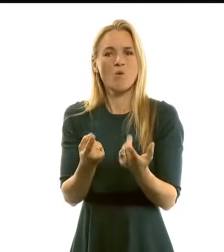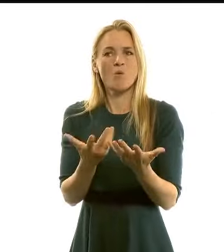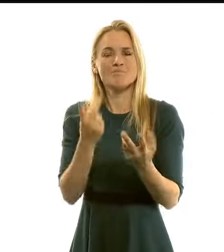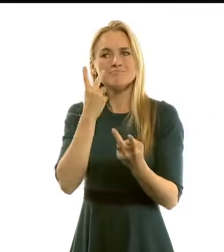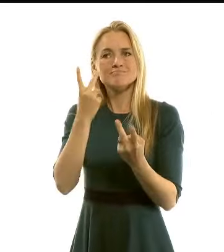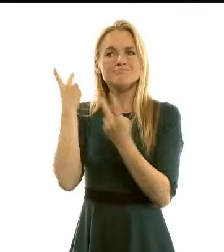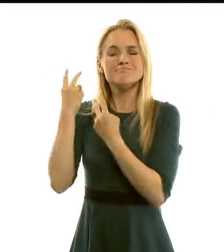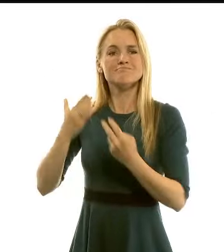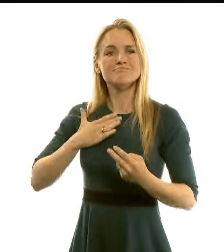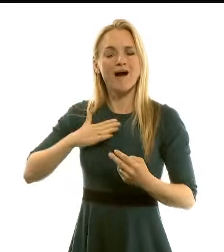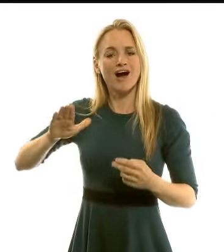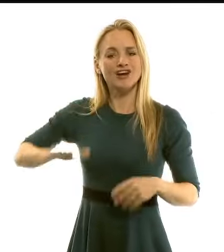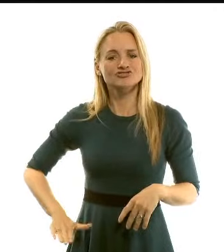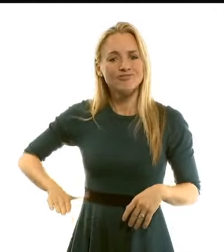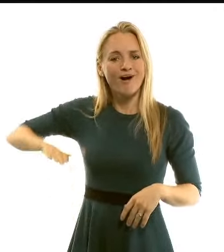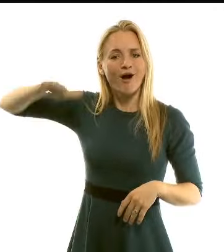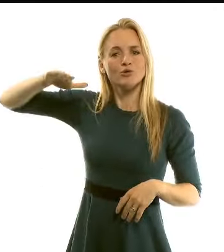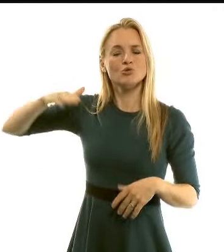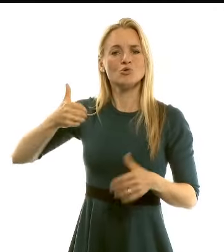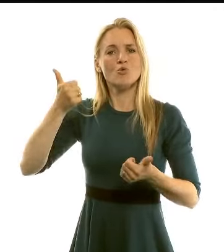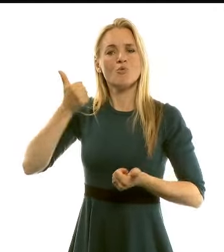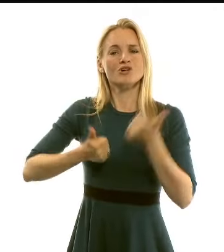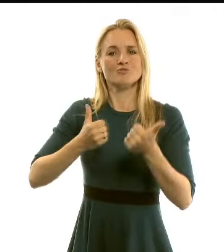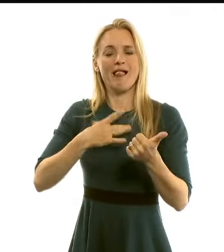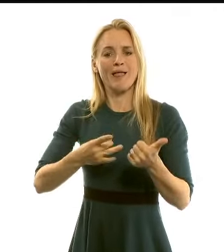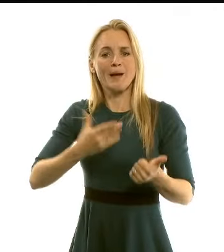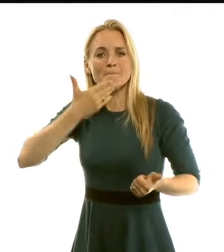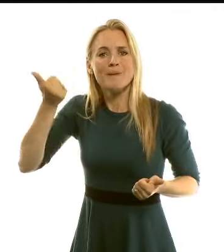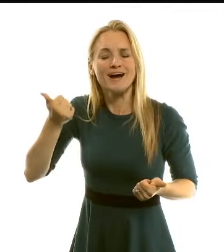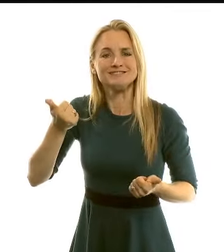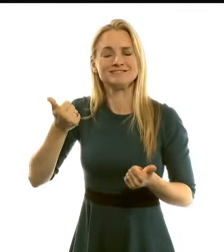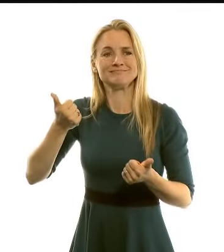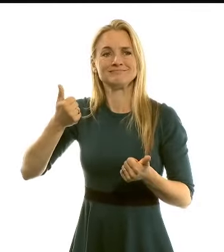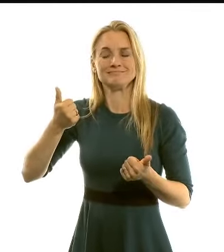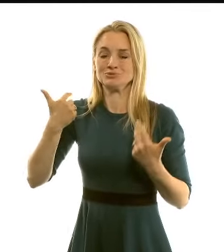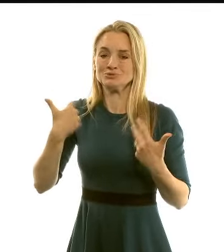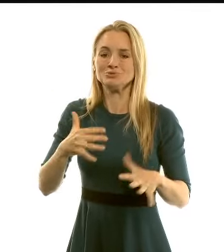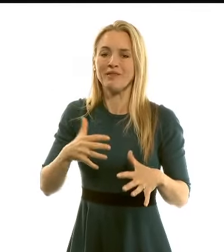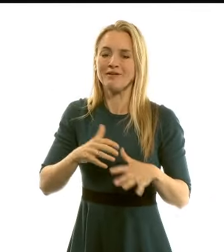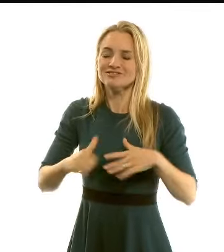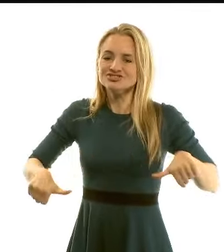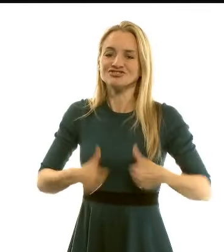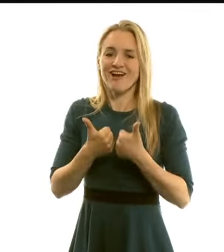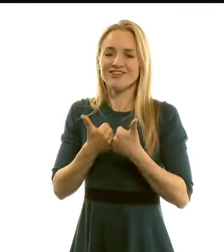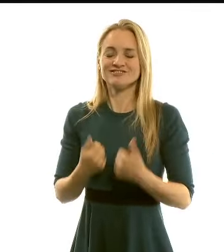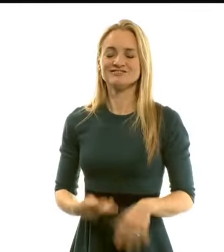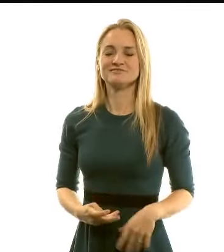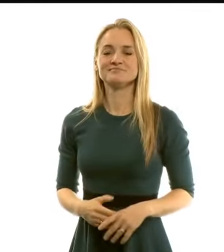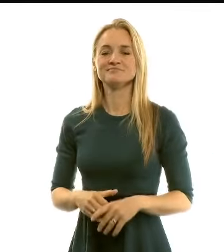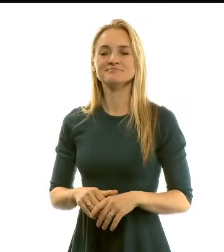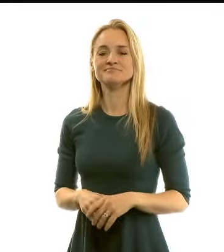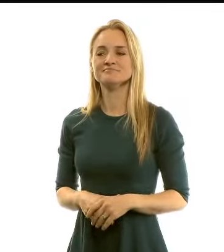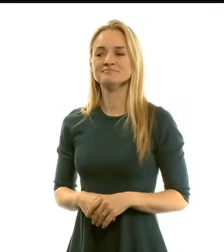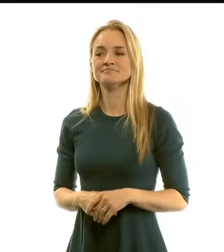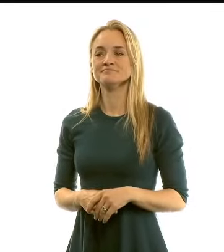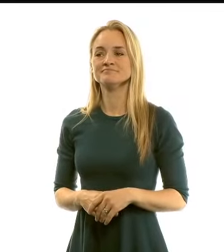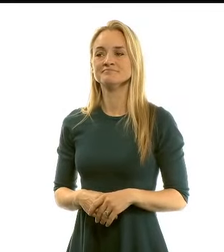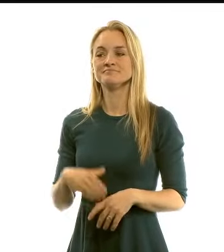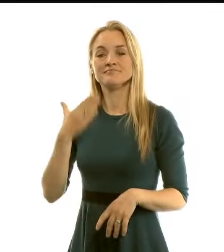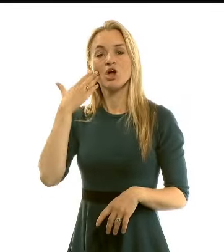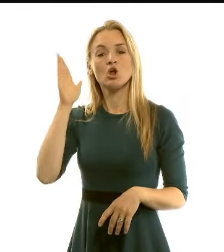like defined us as Lego builders. So that was like the main focus point. Thank you so much, guys. Cool. And as we all know, LEGO Masters is a